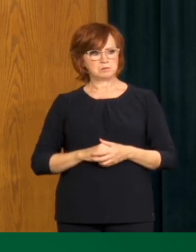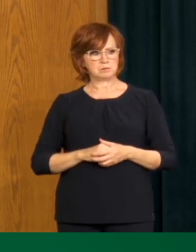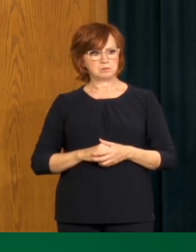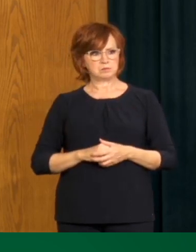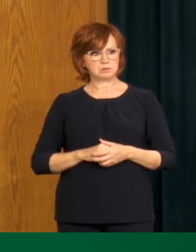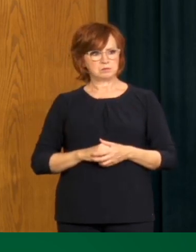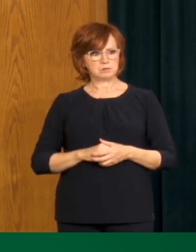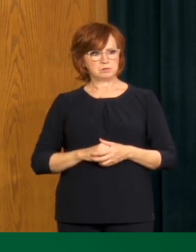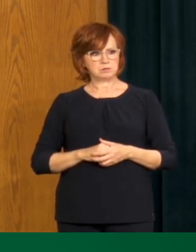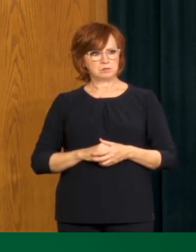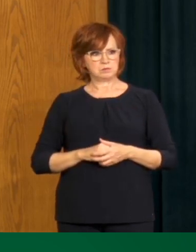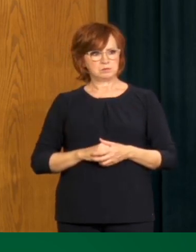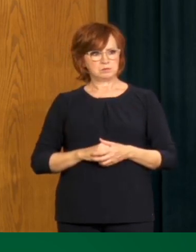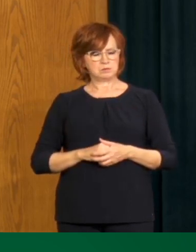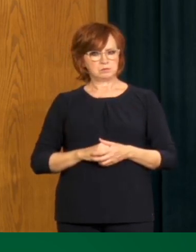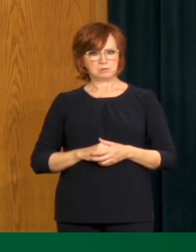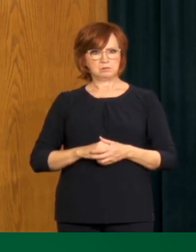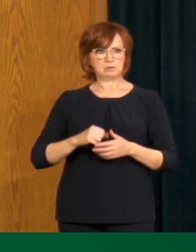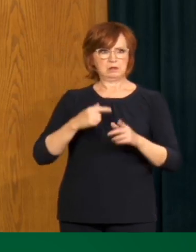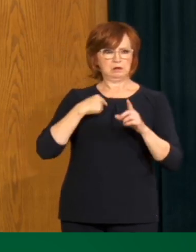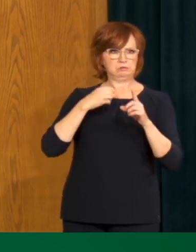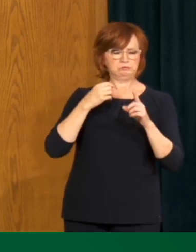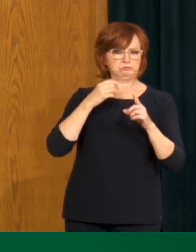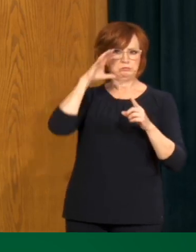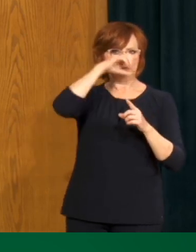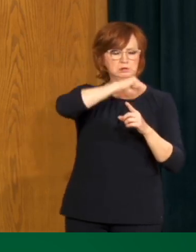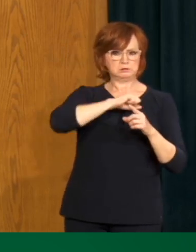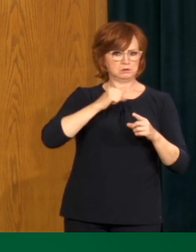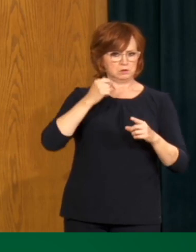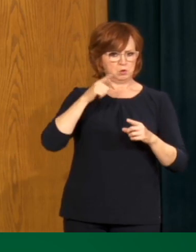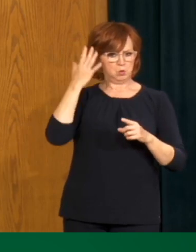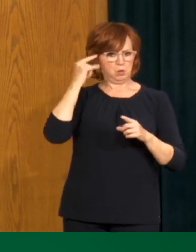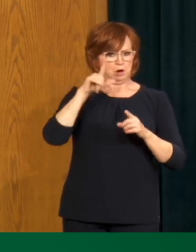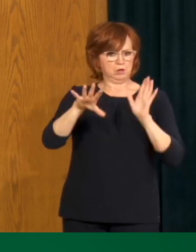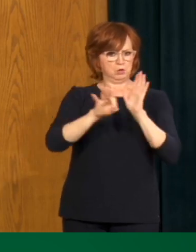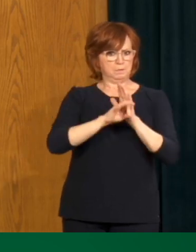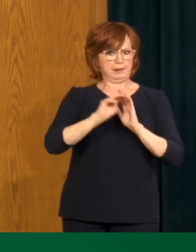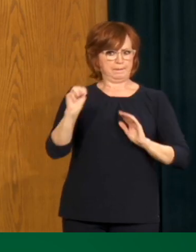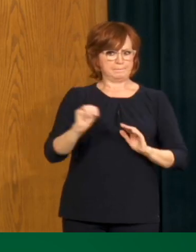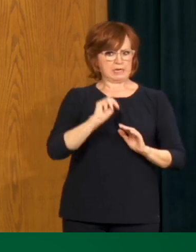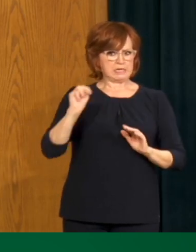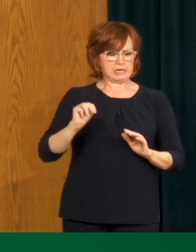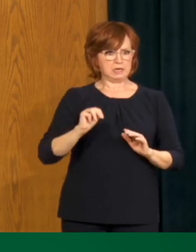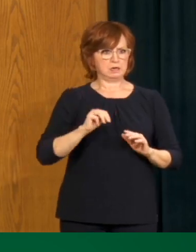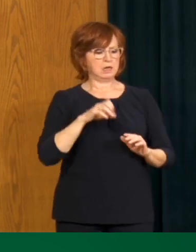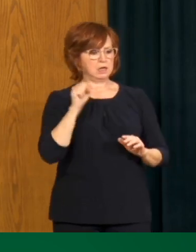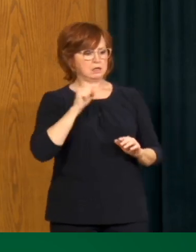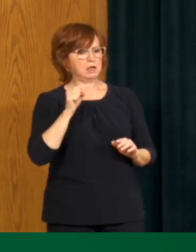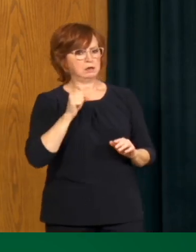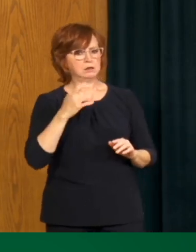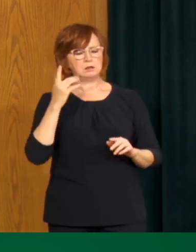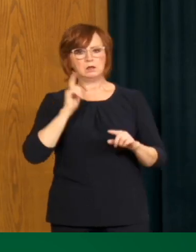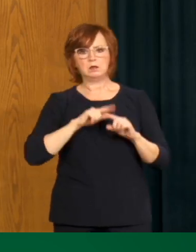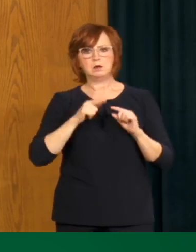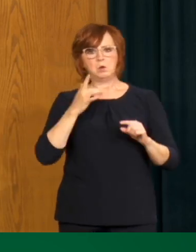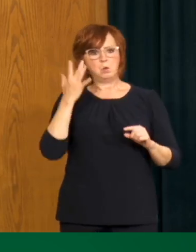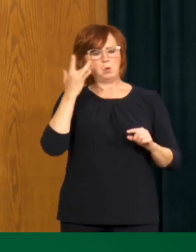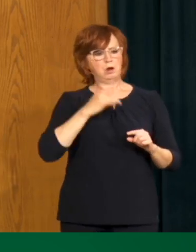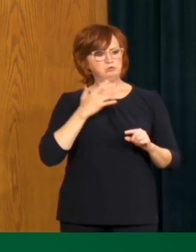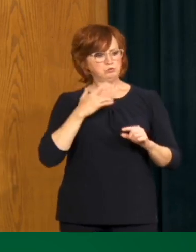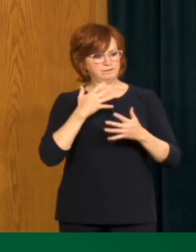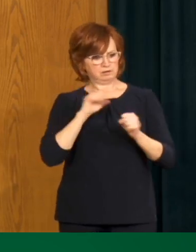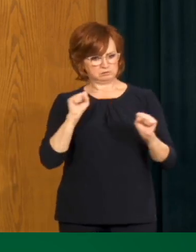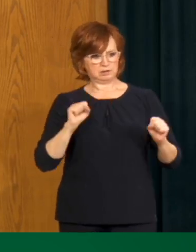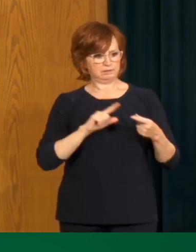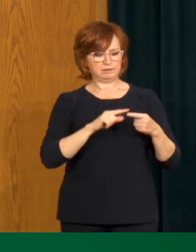why did we go for Monday? Yeah, why do you consider it that safe for so many things to be returning, like